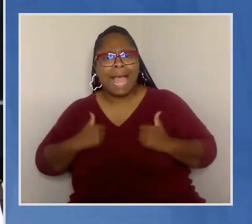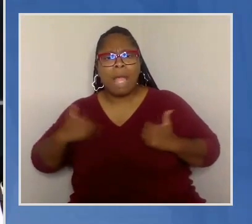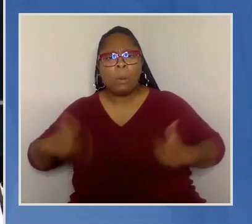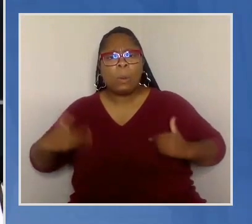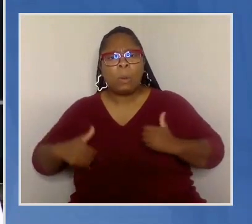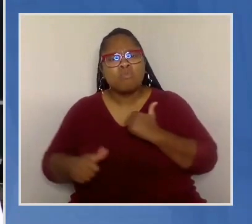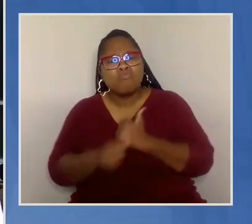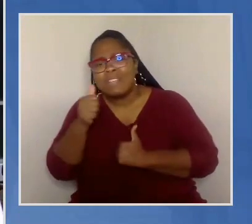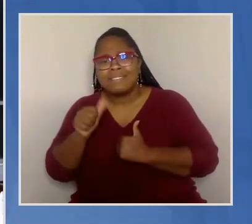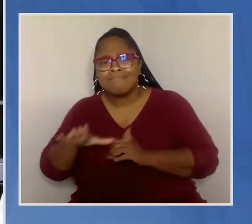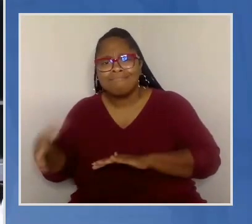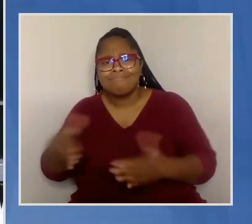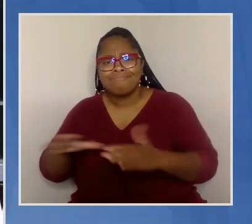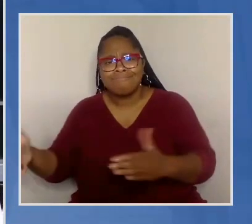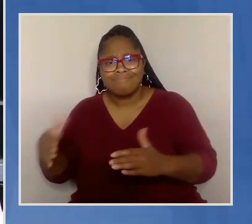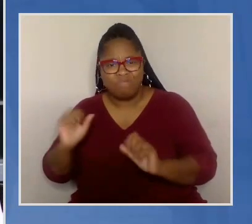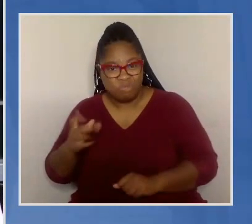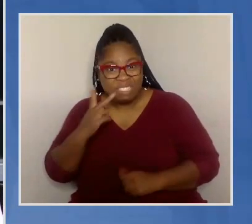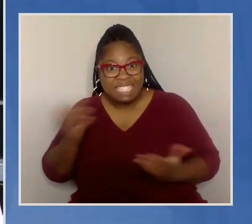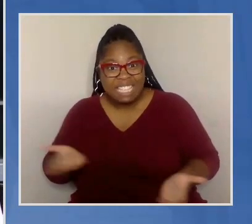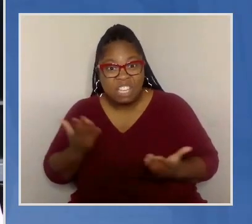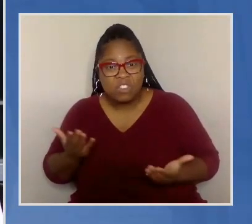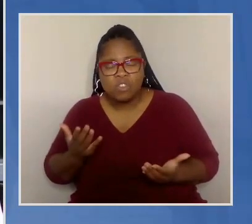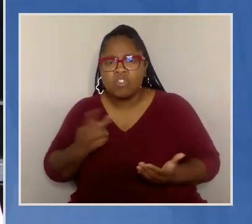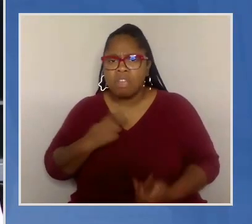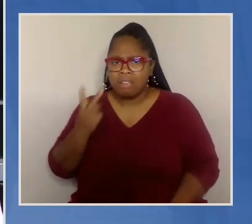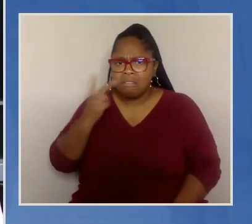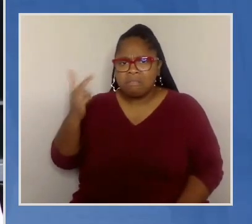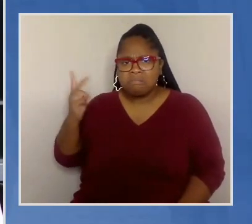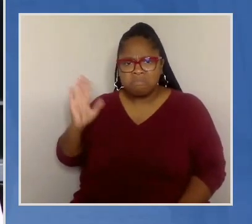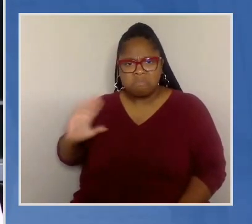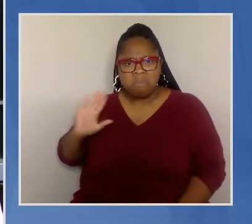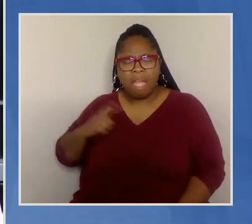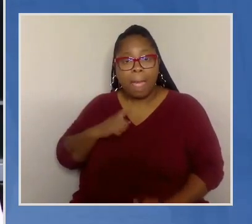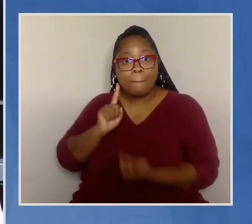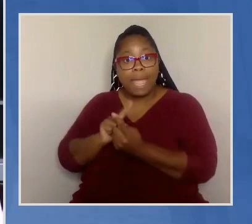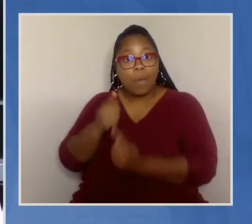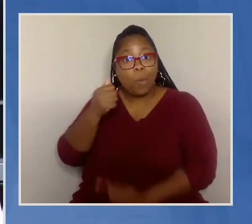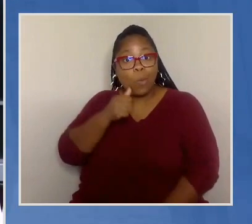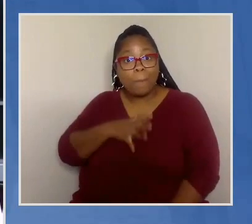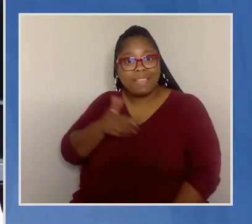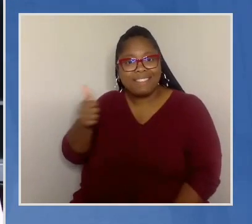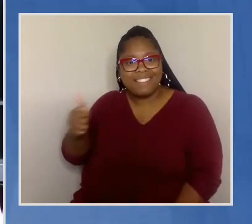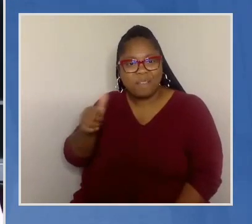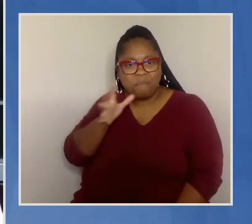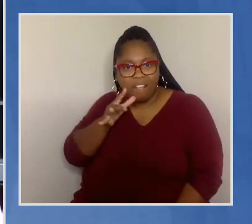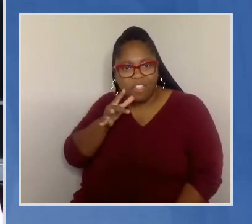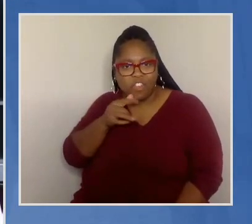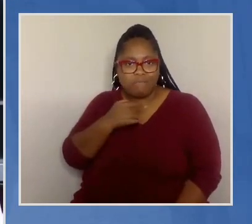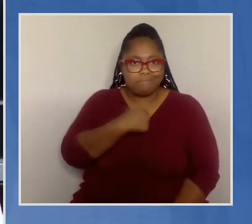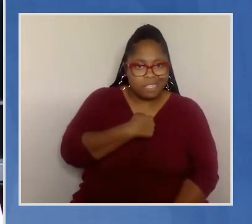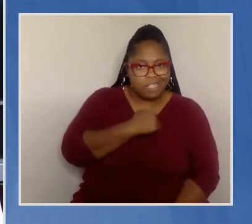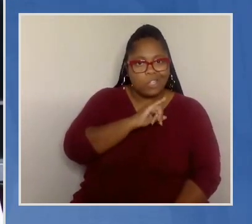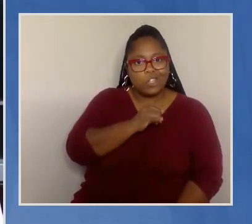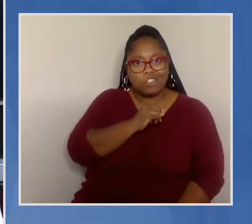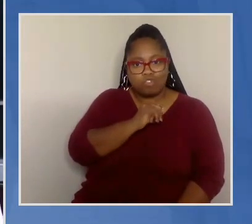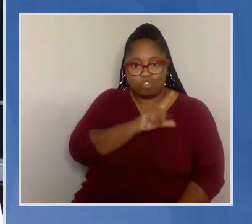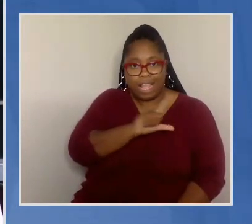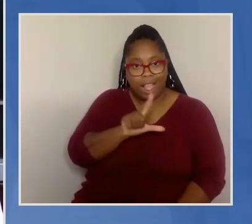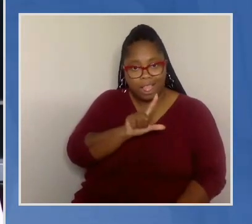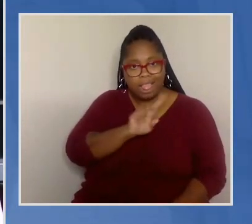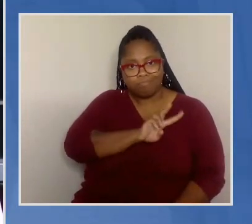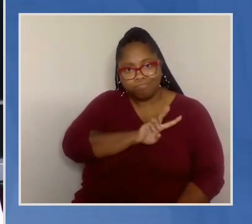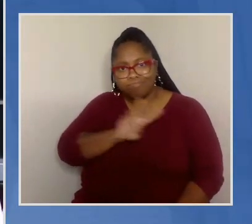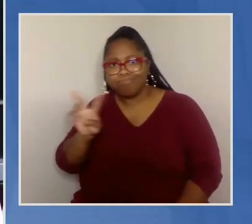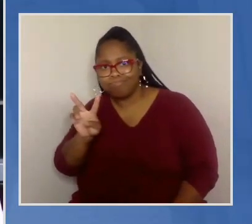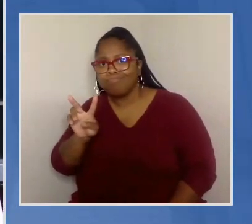here. I remember a mother I met on the campaign trail with Jill, as a matter of fact.